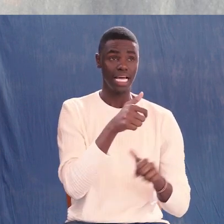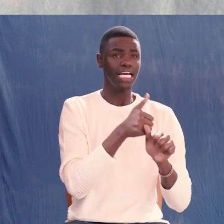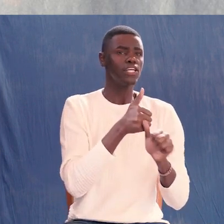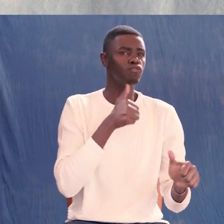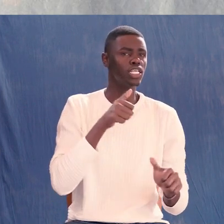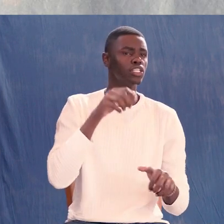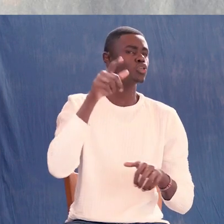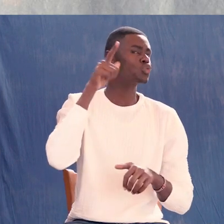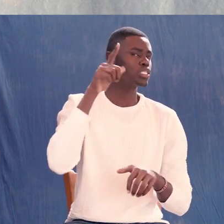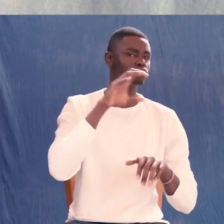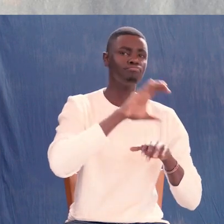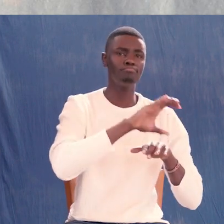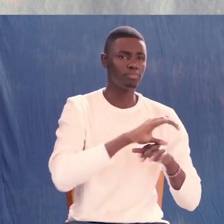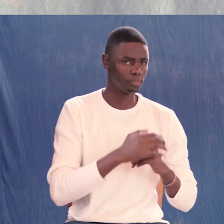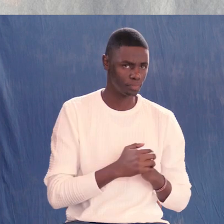to listen to the church,